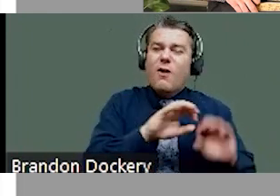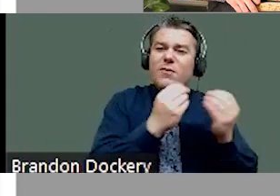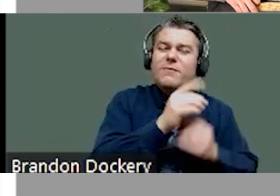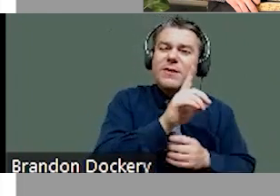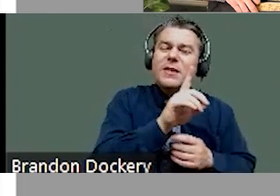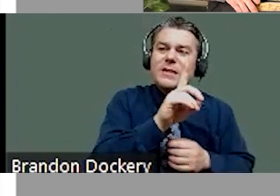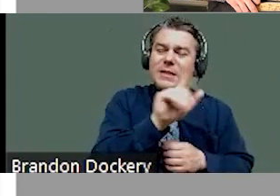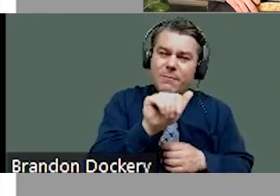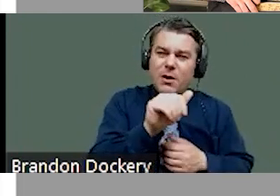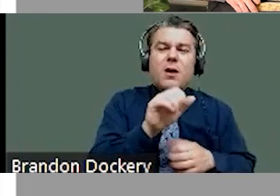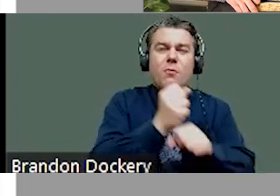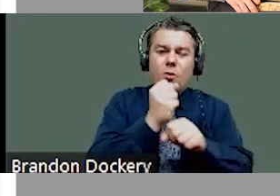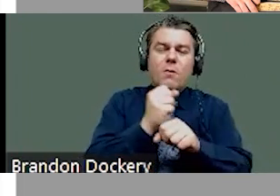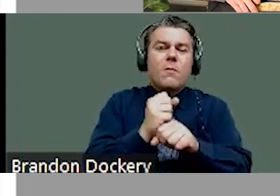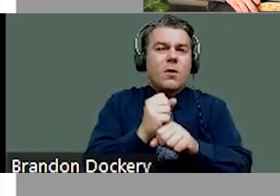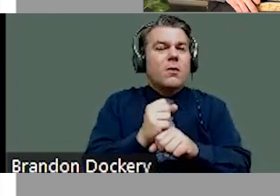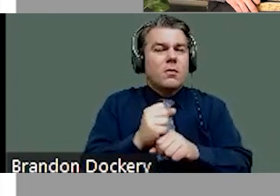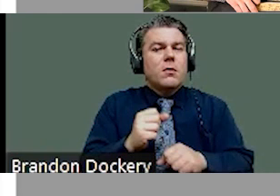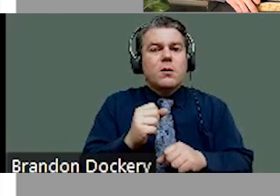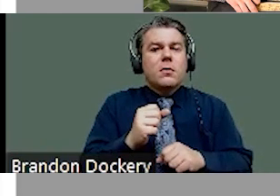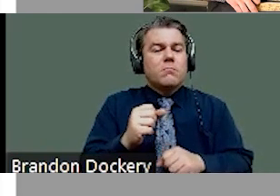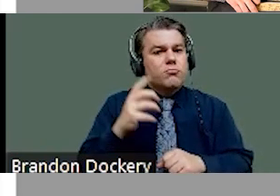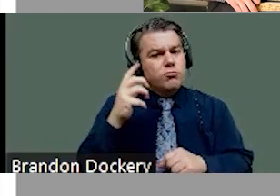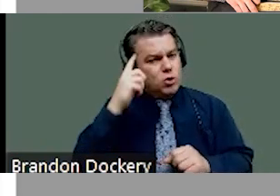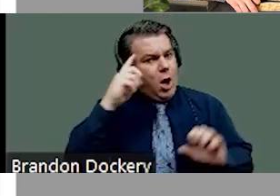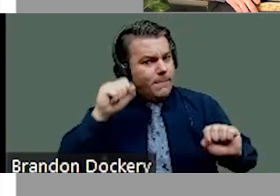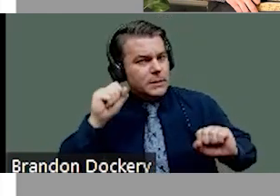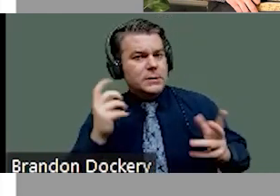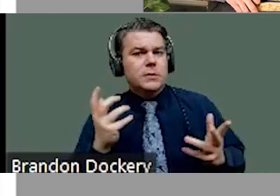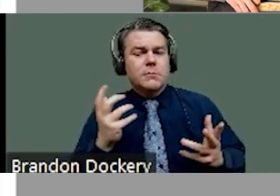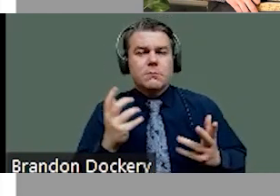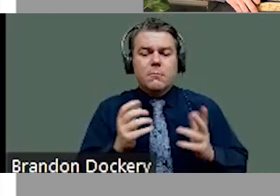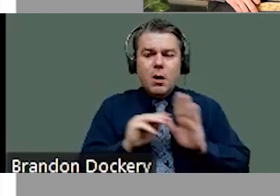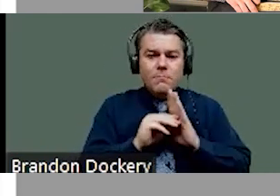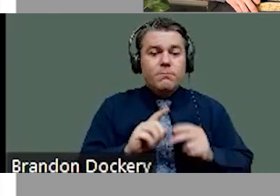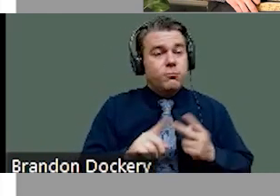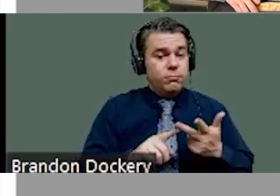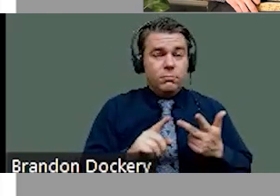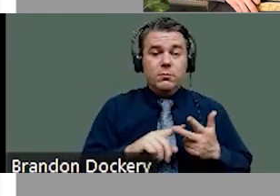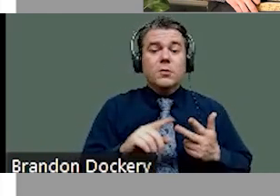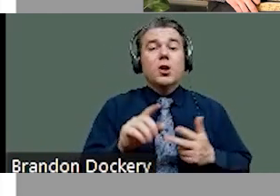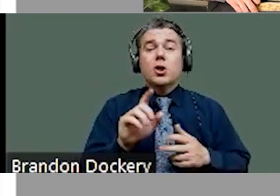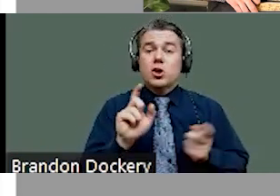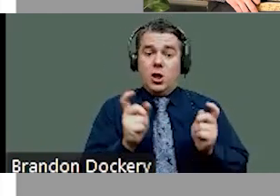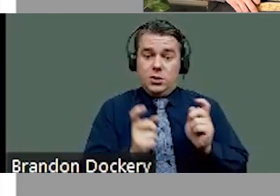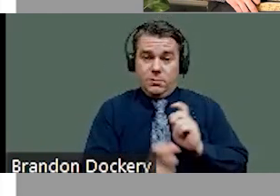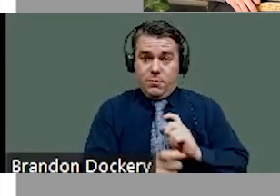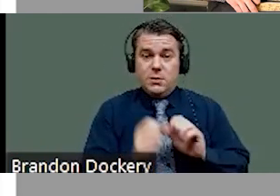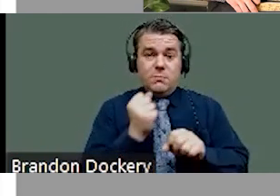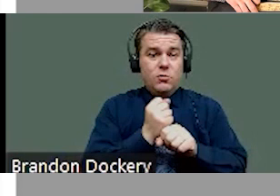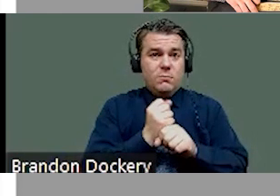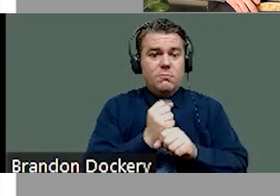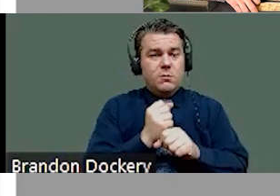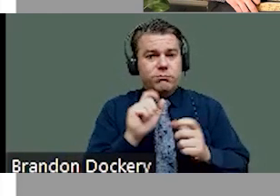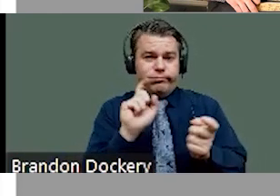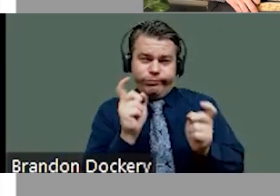Disability Employment Policy competency model. We have customized employment codified